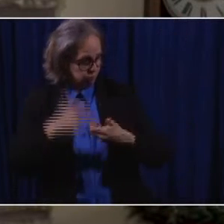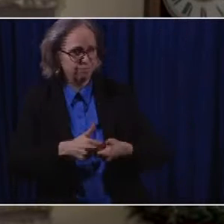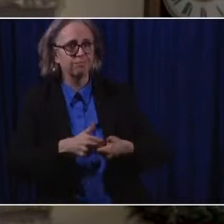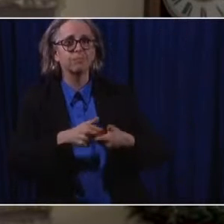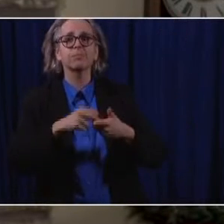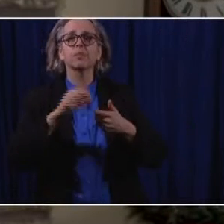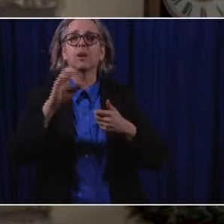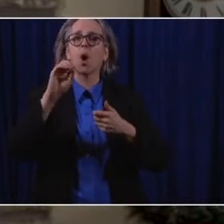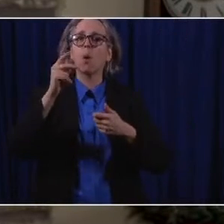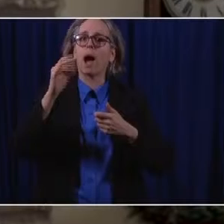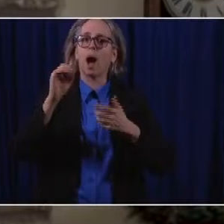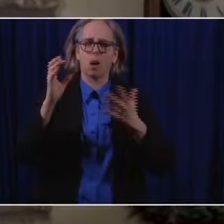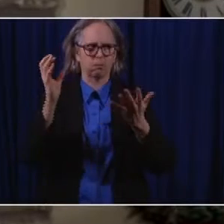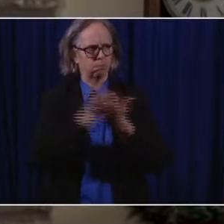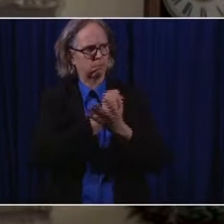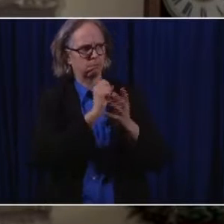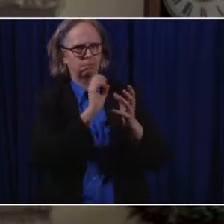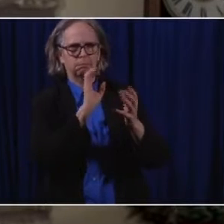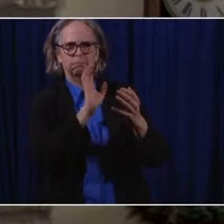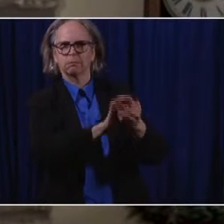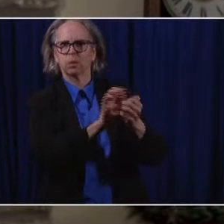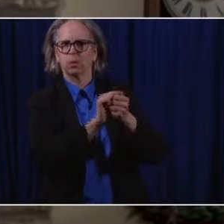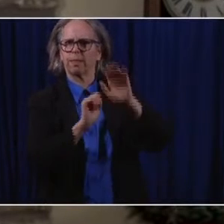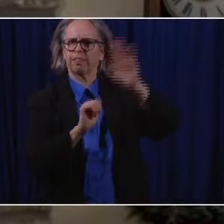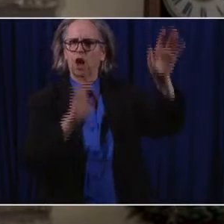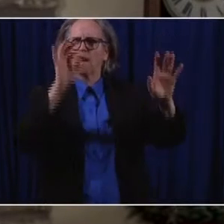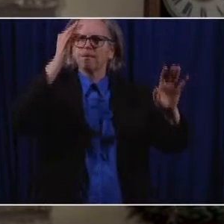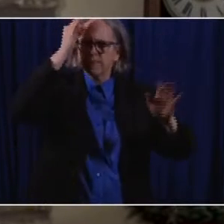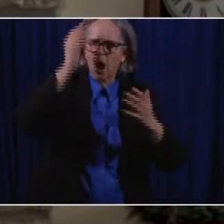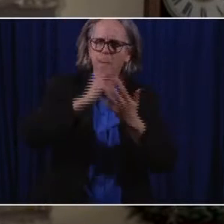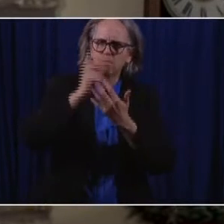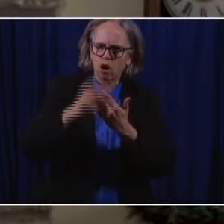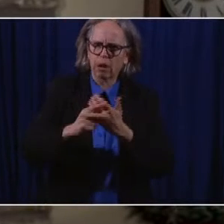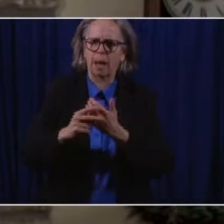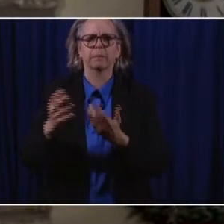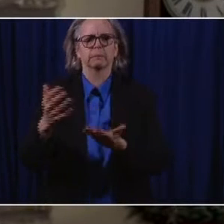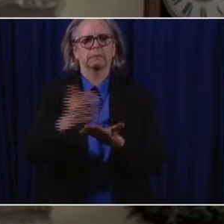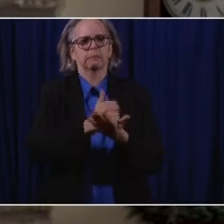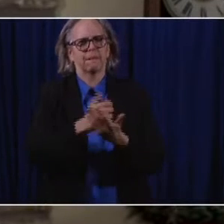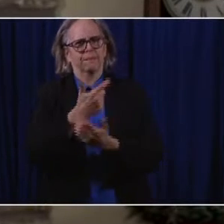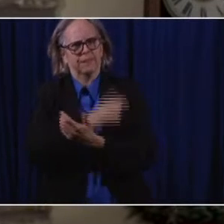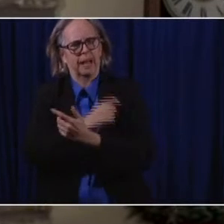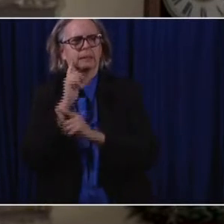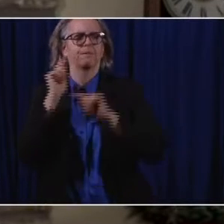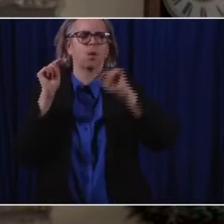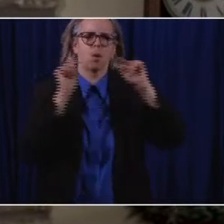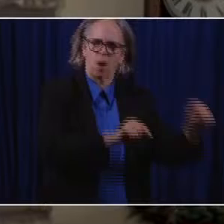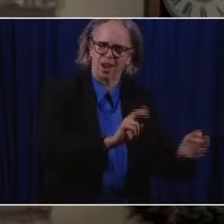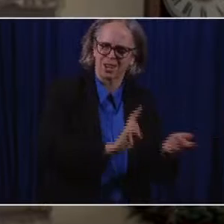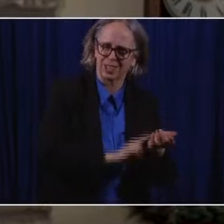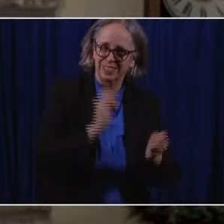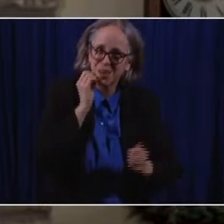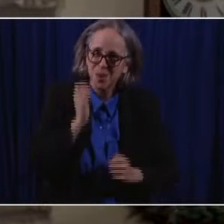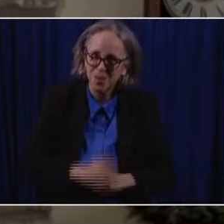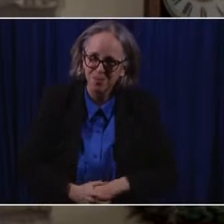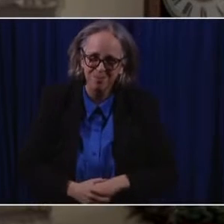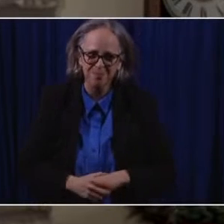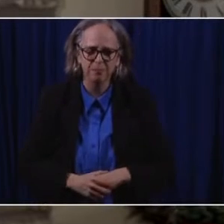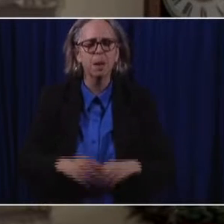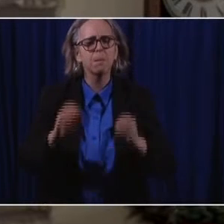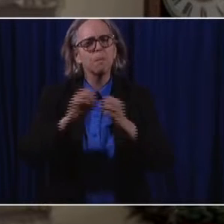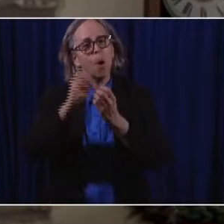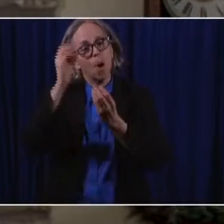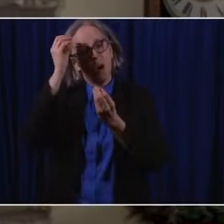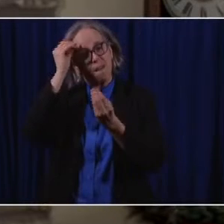wait. More vaccine news on the horizon. Today, an FDA panel of independent medical professionals is